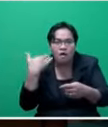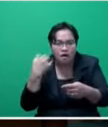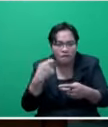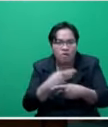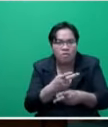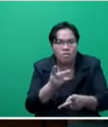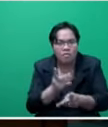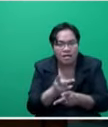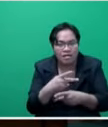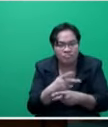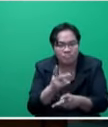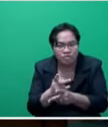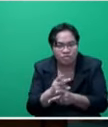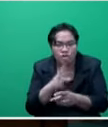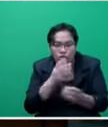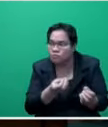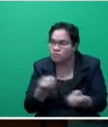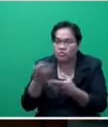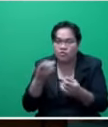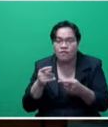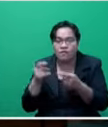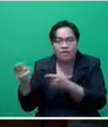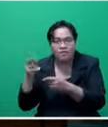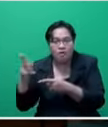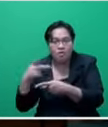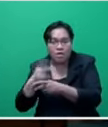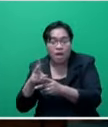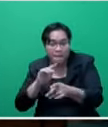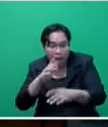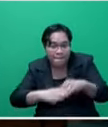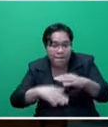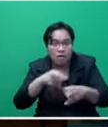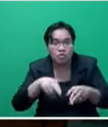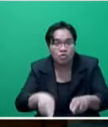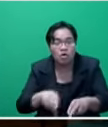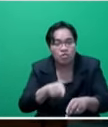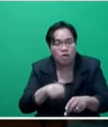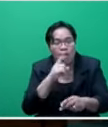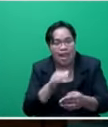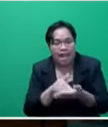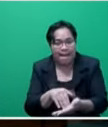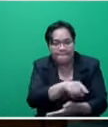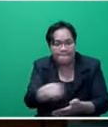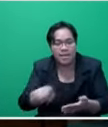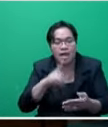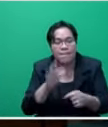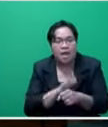our primary and secondary industries, the construction of such roads will assist with making this market